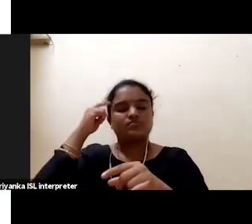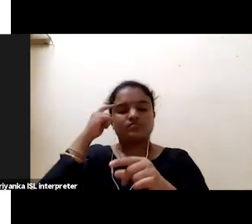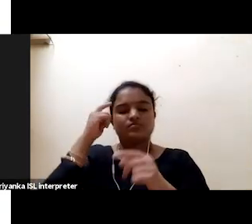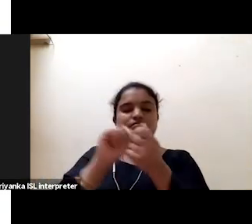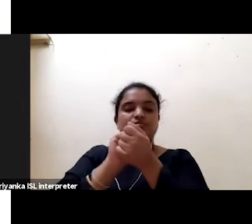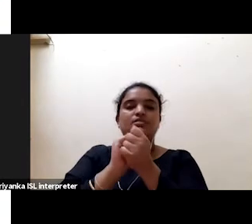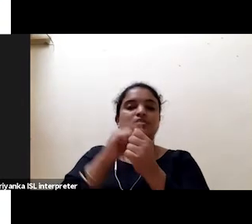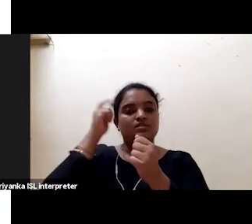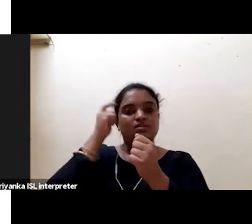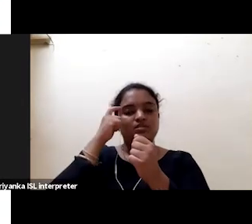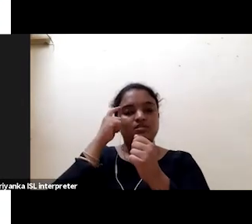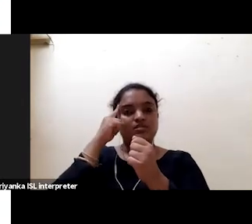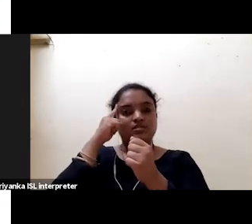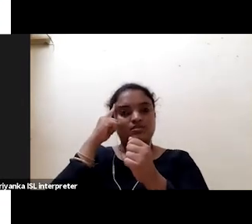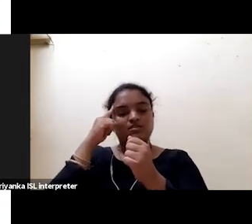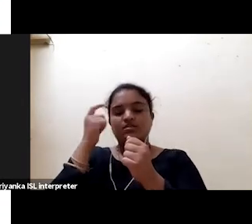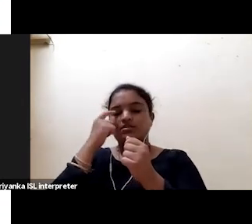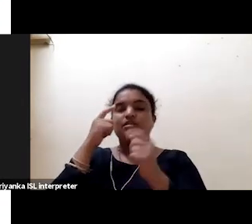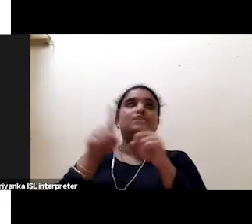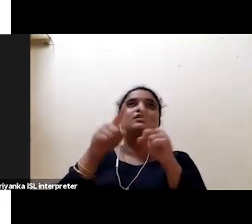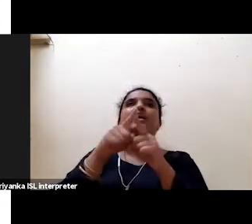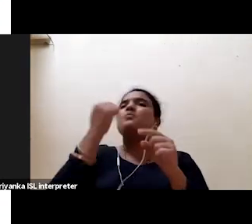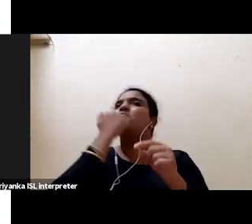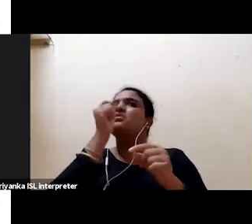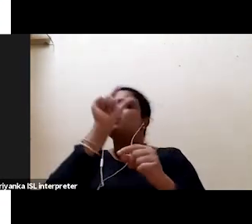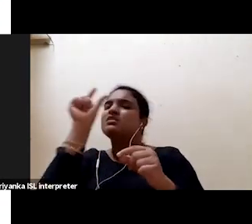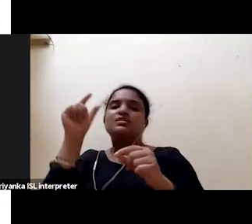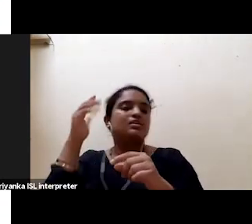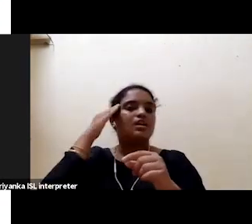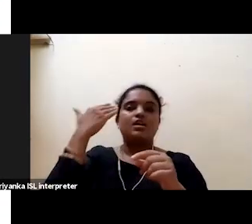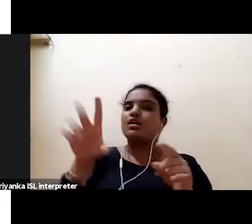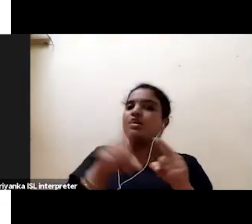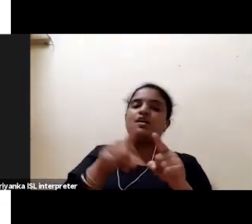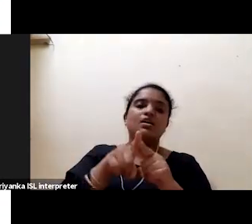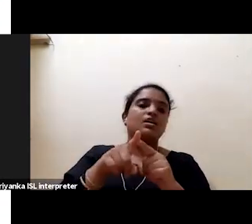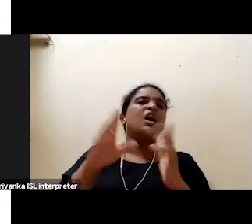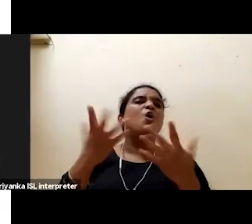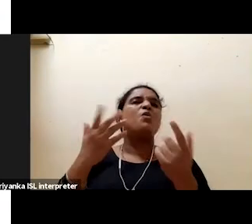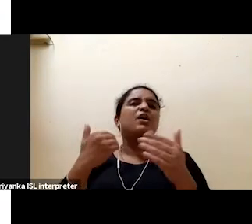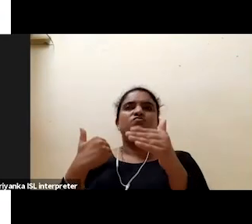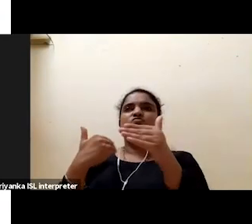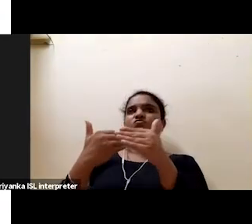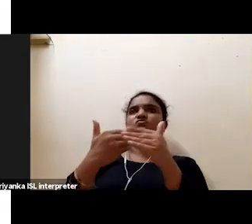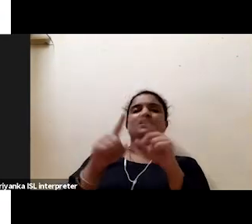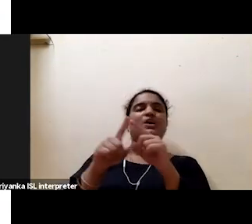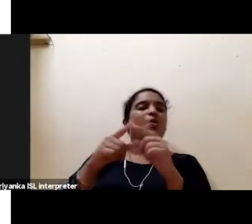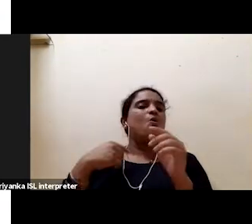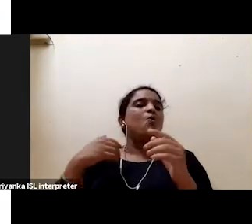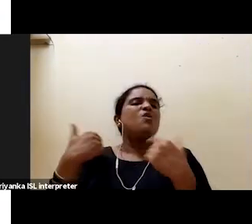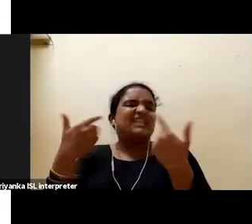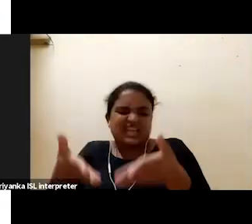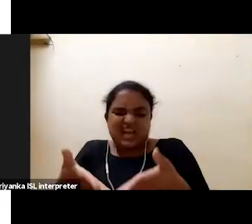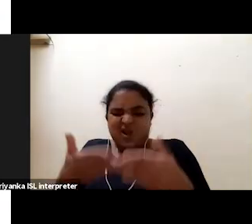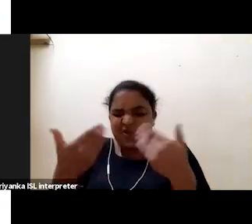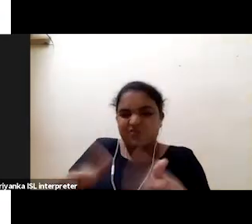try, mind will, and your eyes won't find the mistakes, or because you are so close to your work, you've just finished writing and you